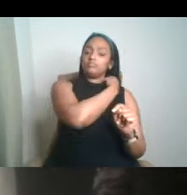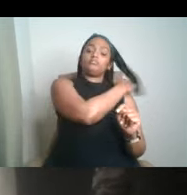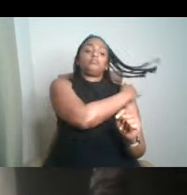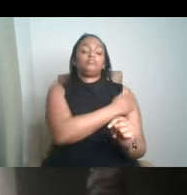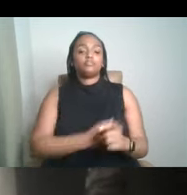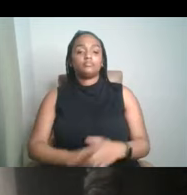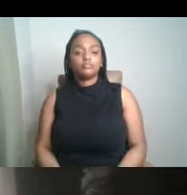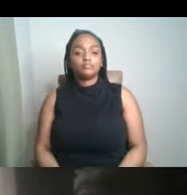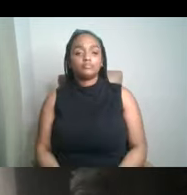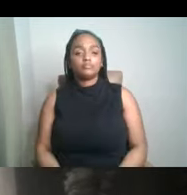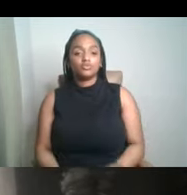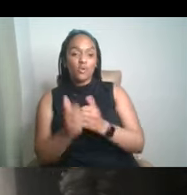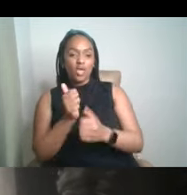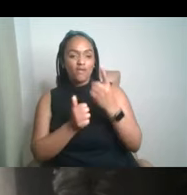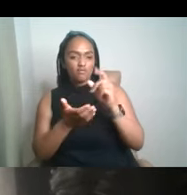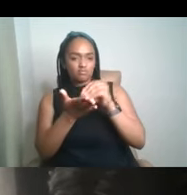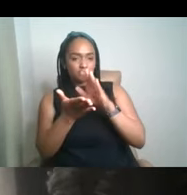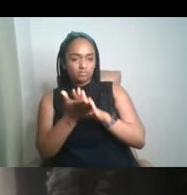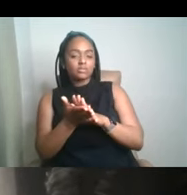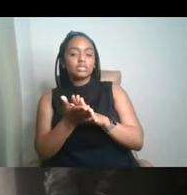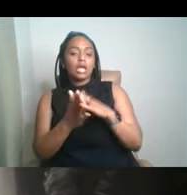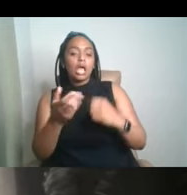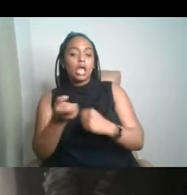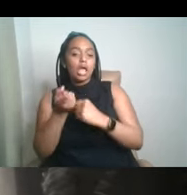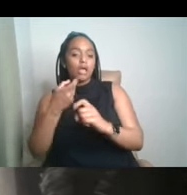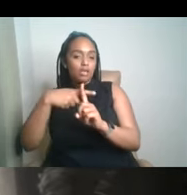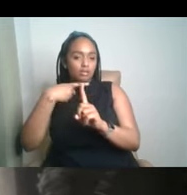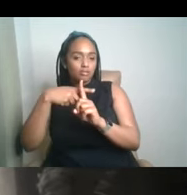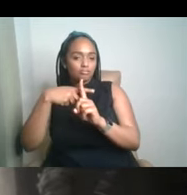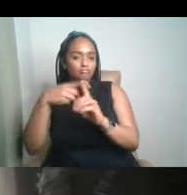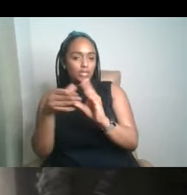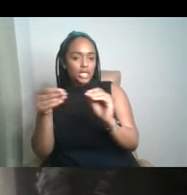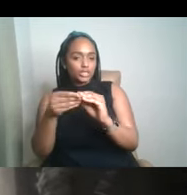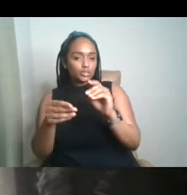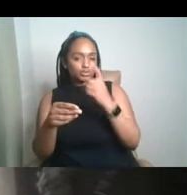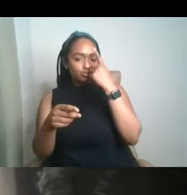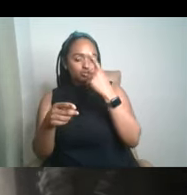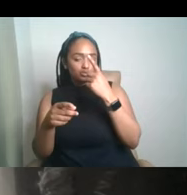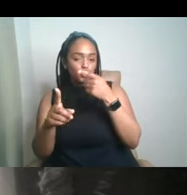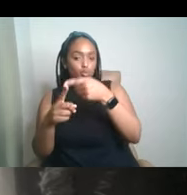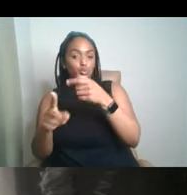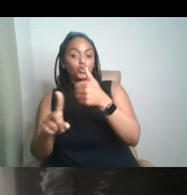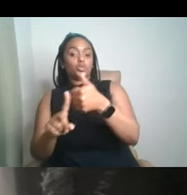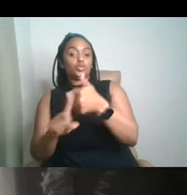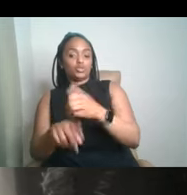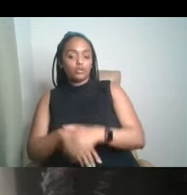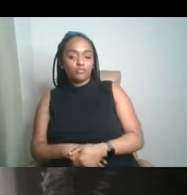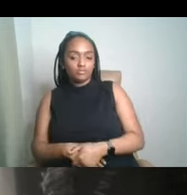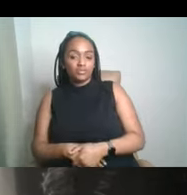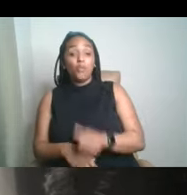So everybody's gonna write an affirmation to yourself. You're actually gonna do it in the chat, not privately as it says on the